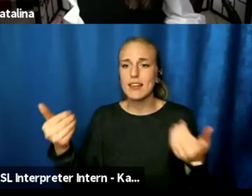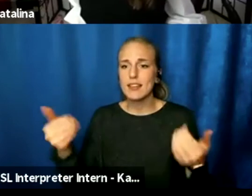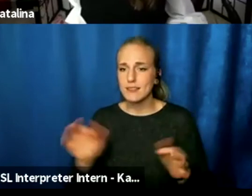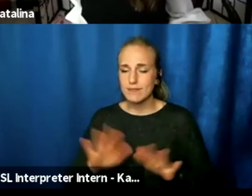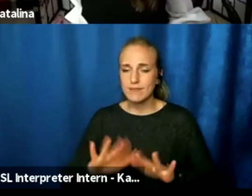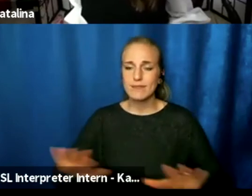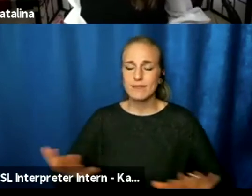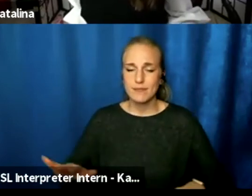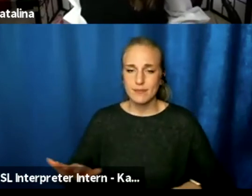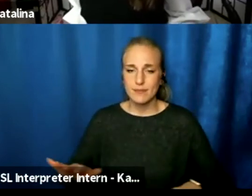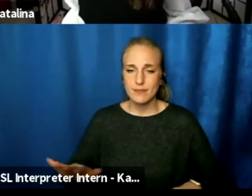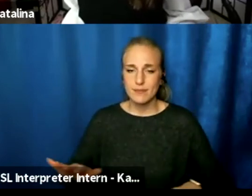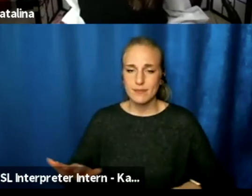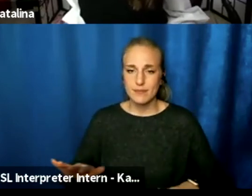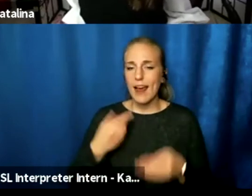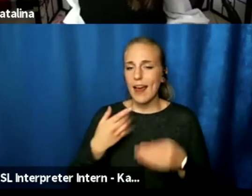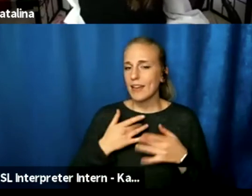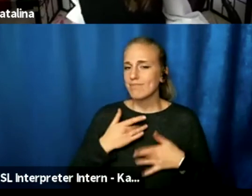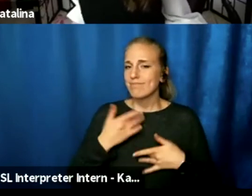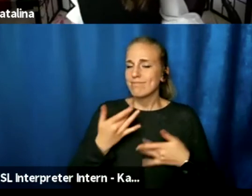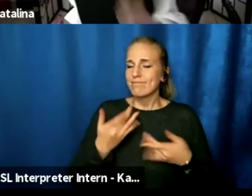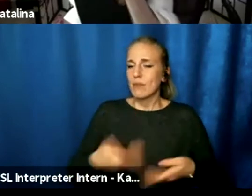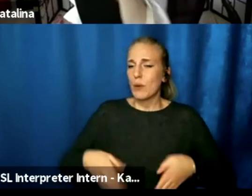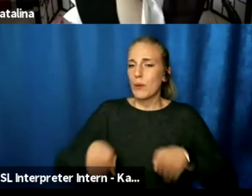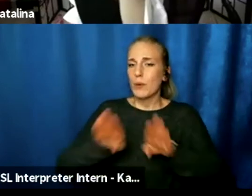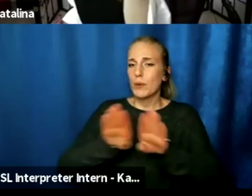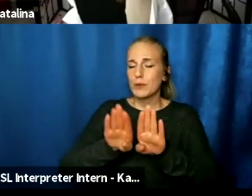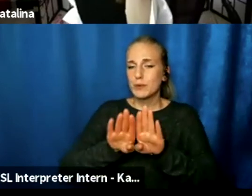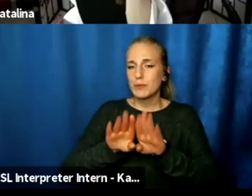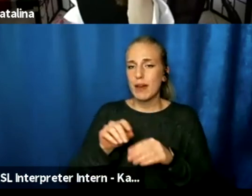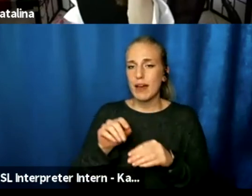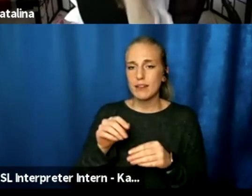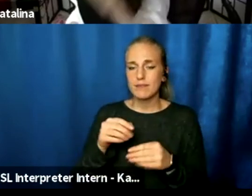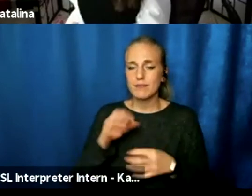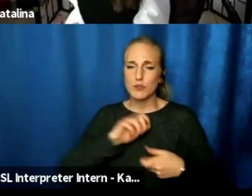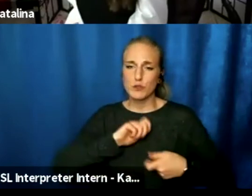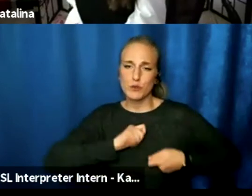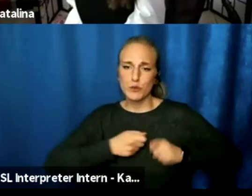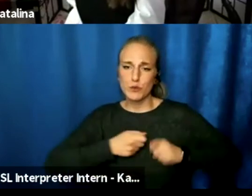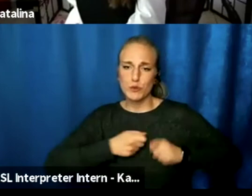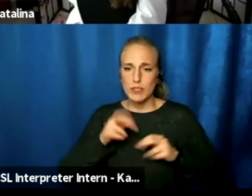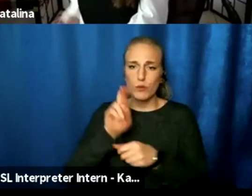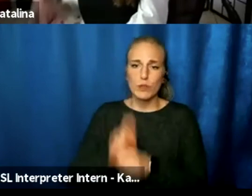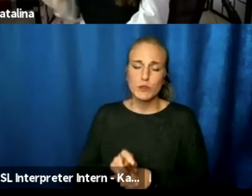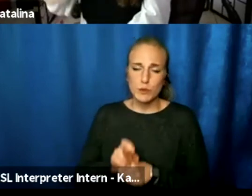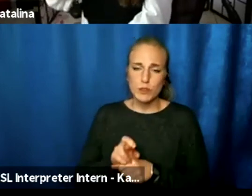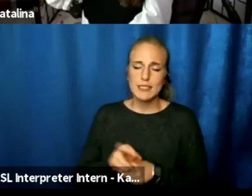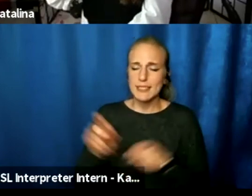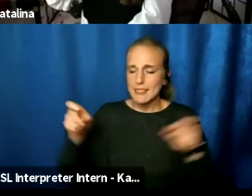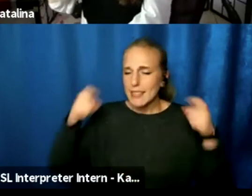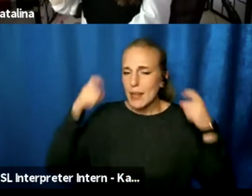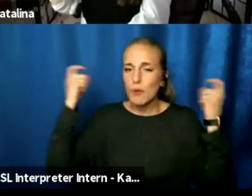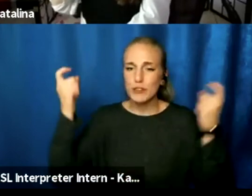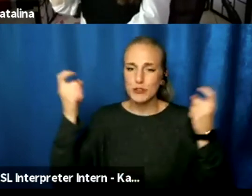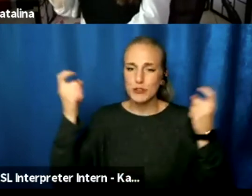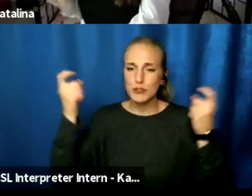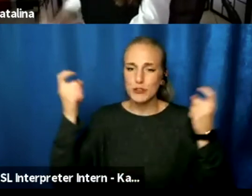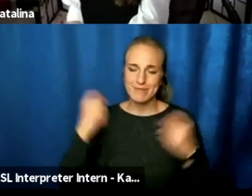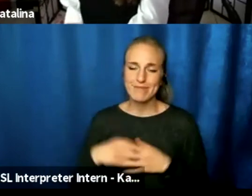And the way I close out my grief rituals is in celebration. And I'm going to invite